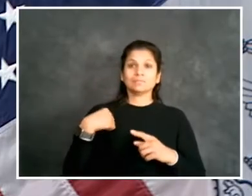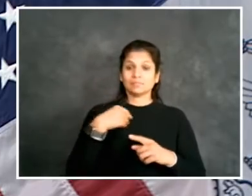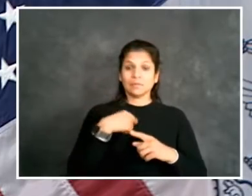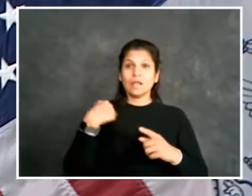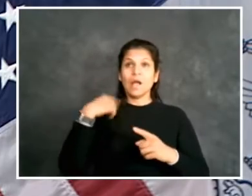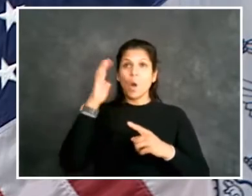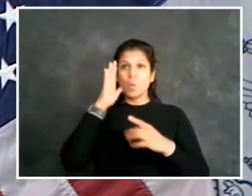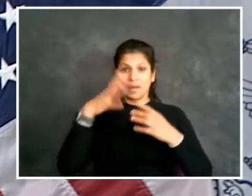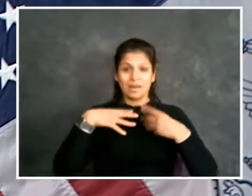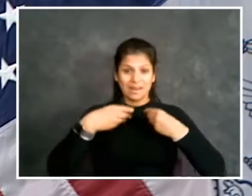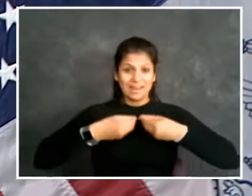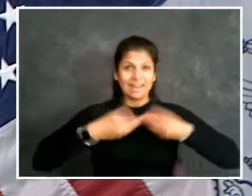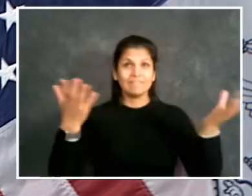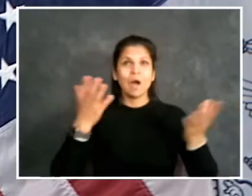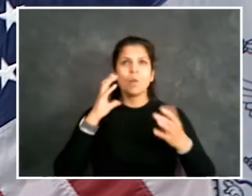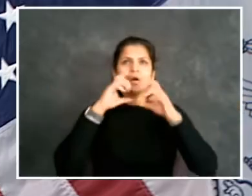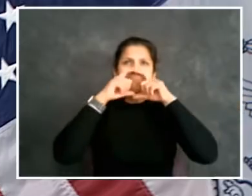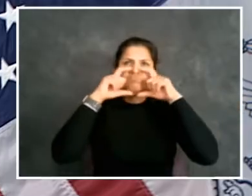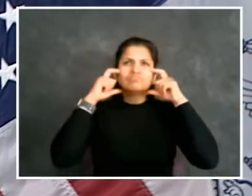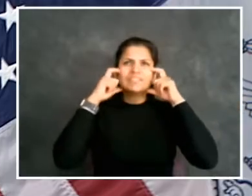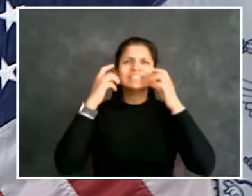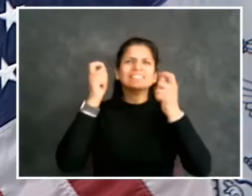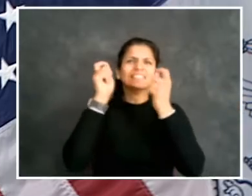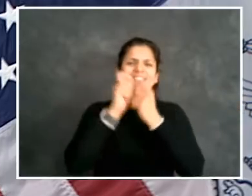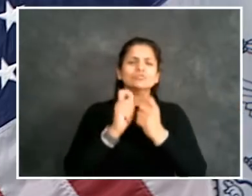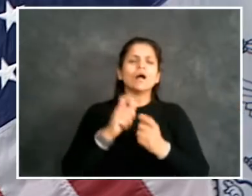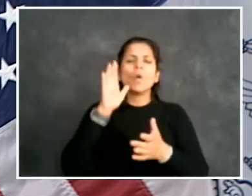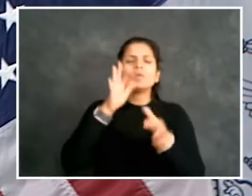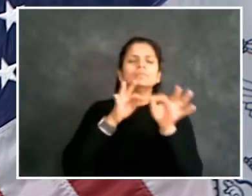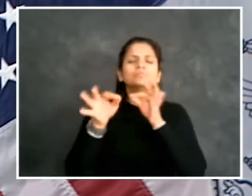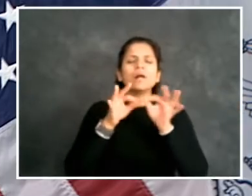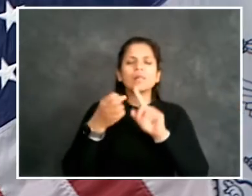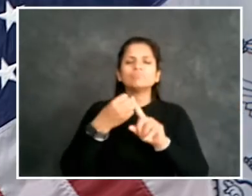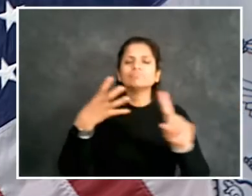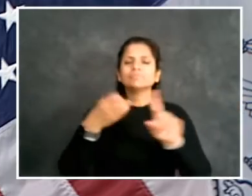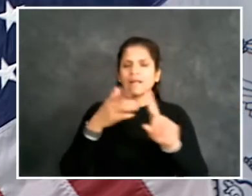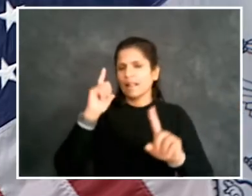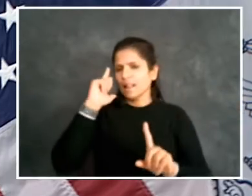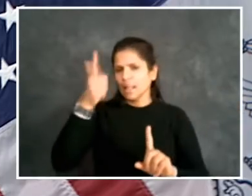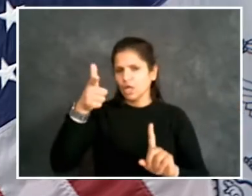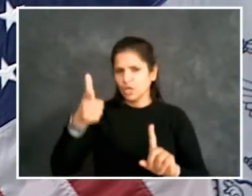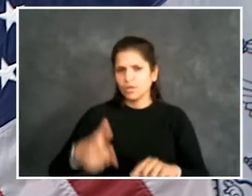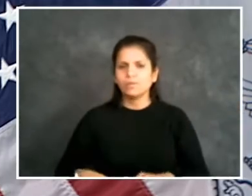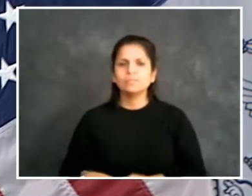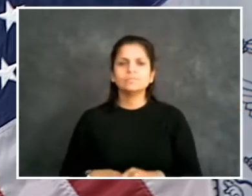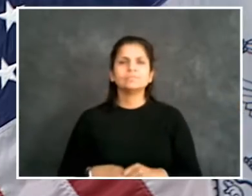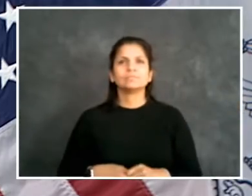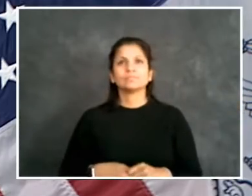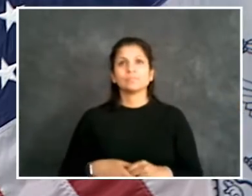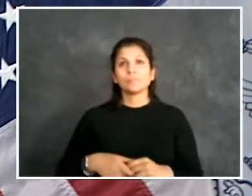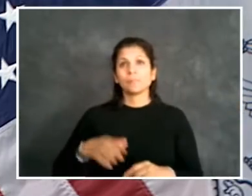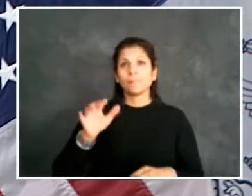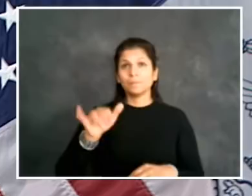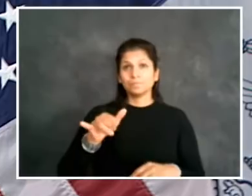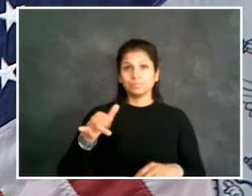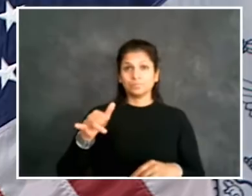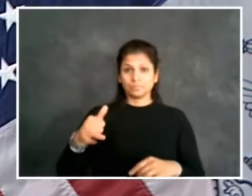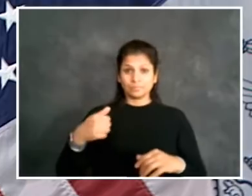So on the question of face coverings, I'm going to keep using the words face coverings because I want to never confuse people. You know,